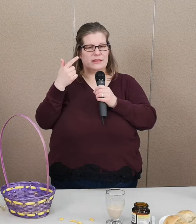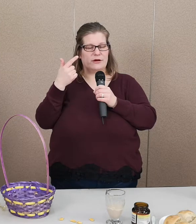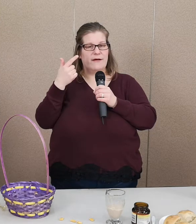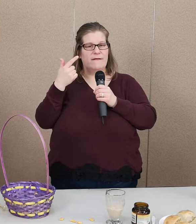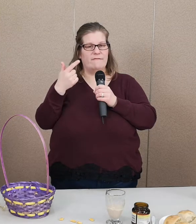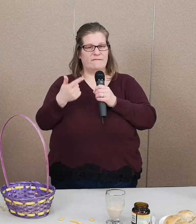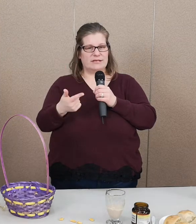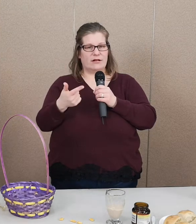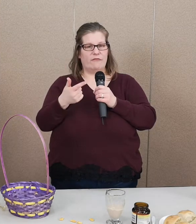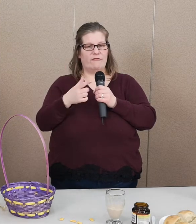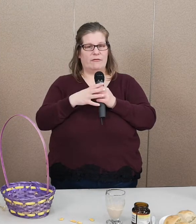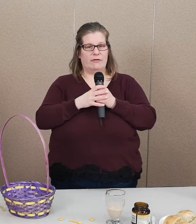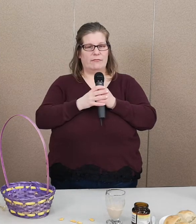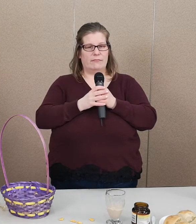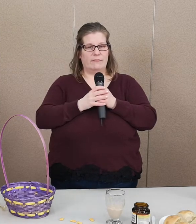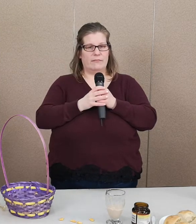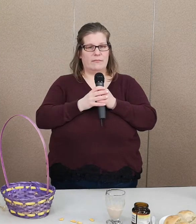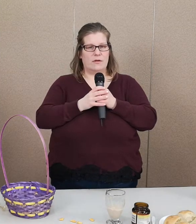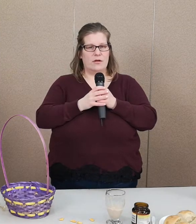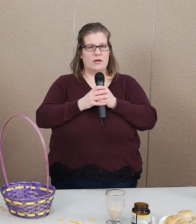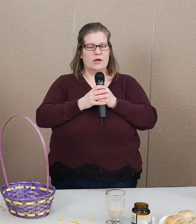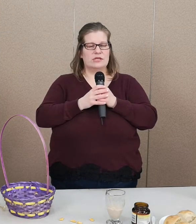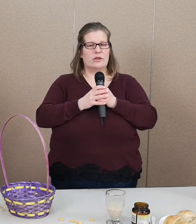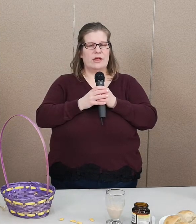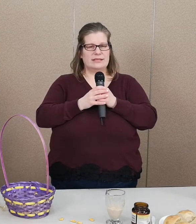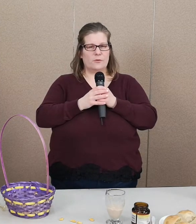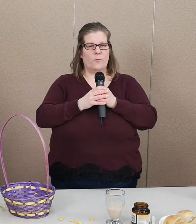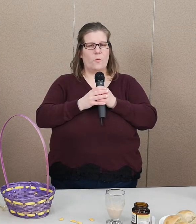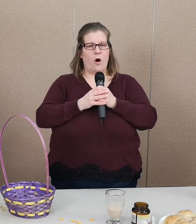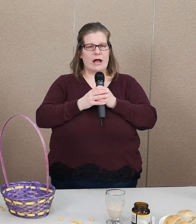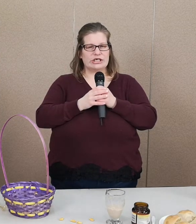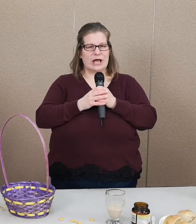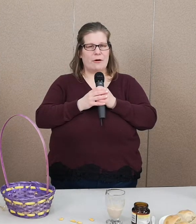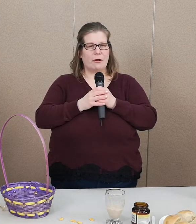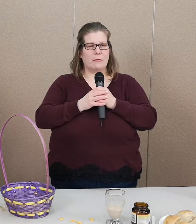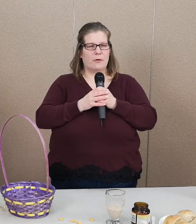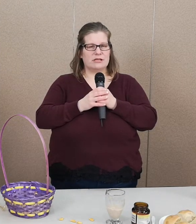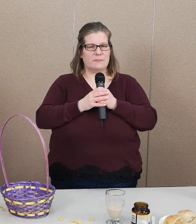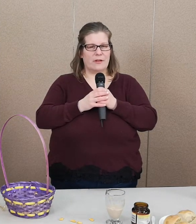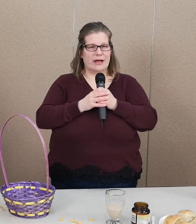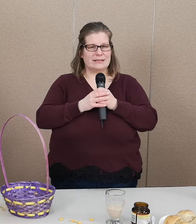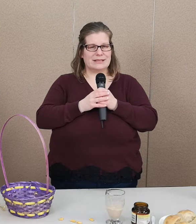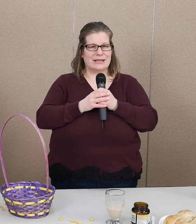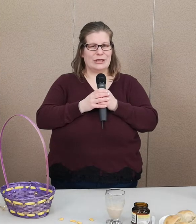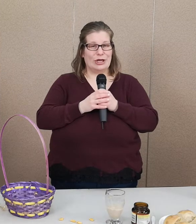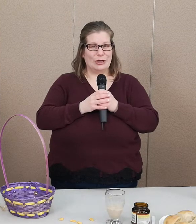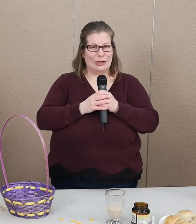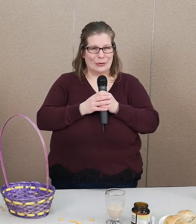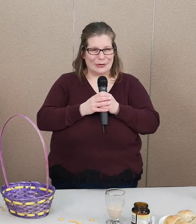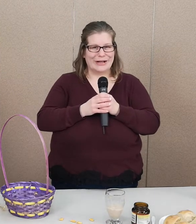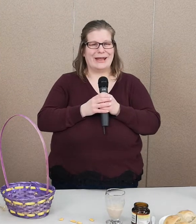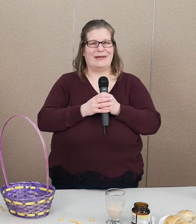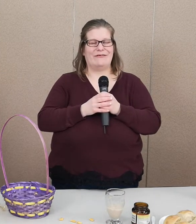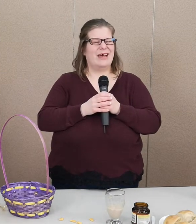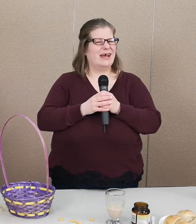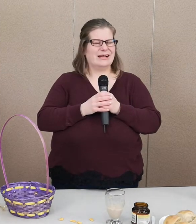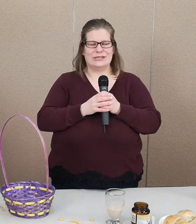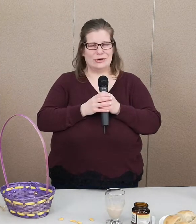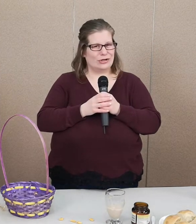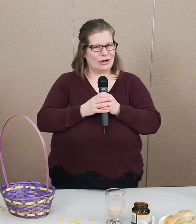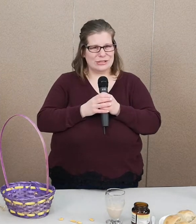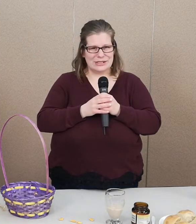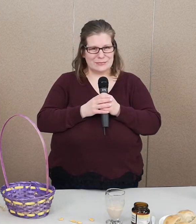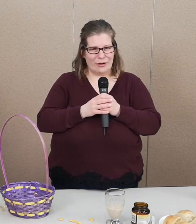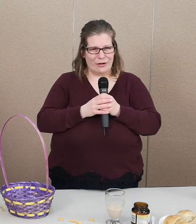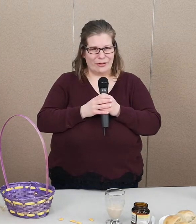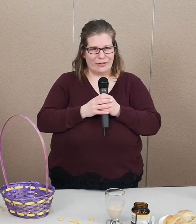also met their physical food. So let's watch how God multiplies in your life, because